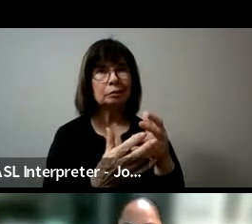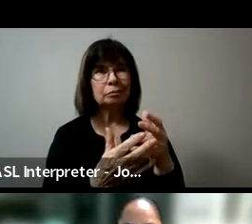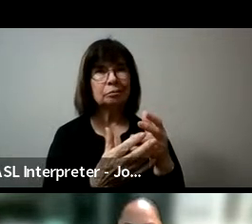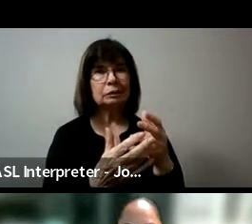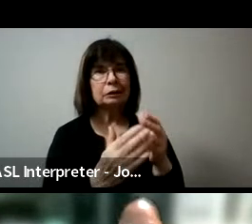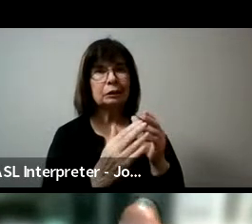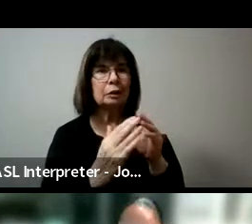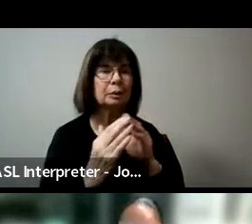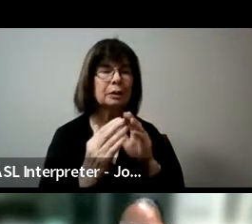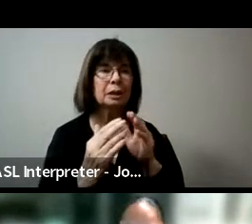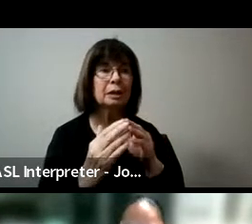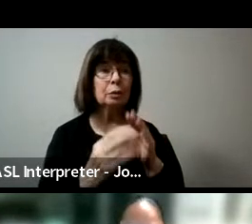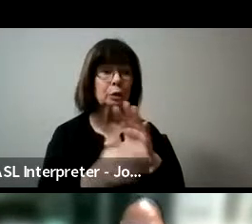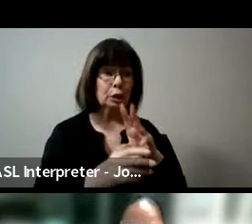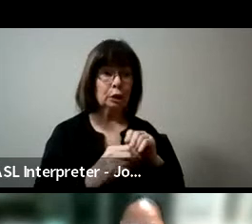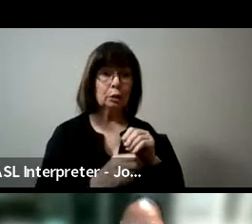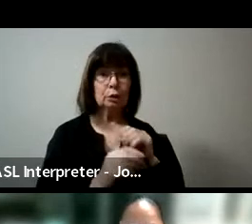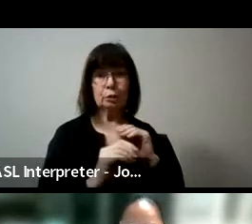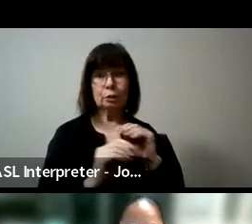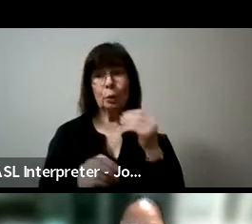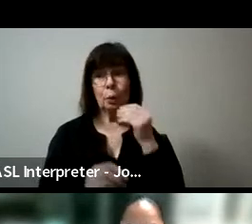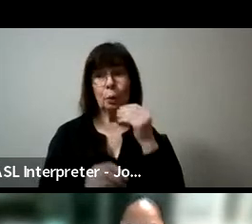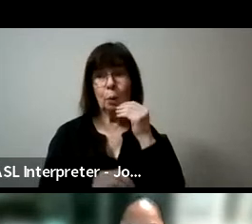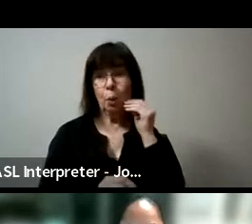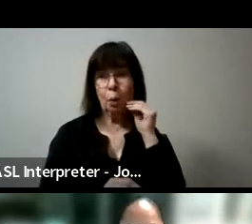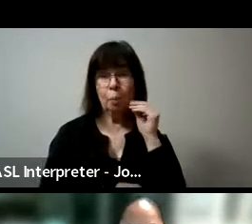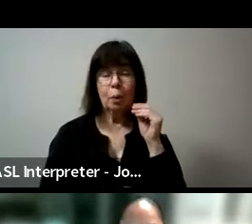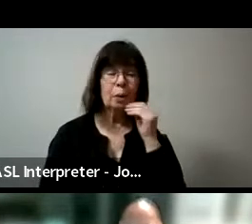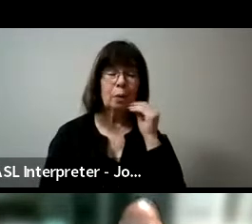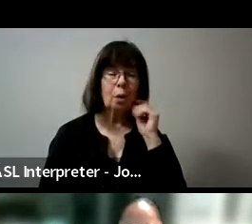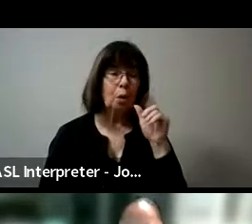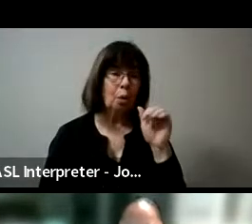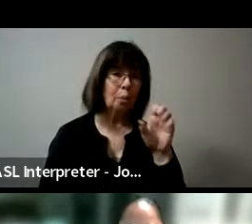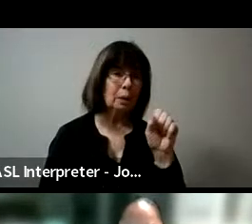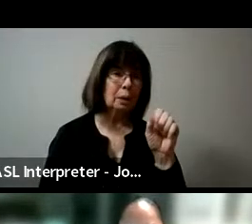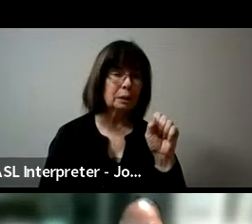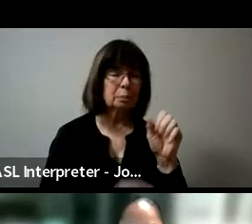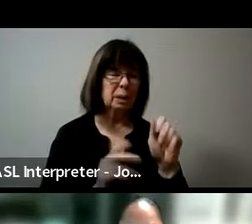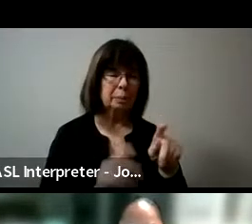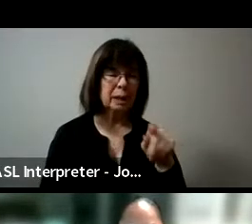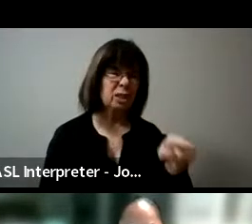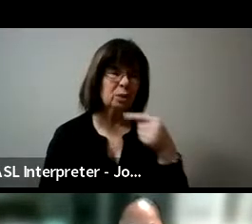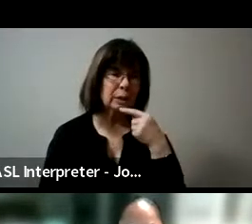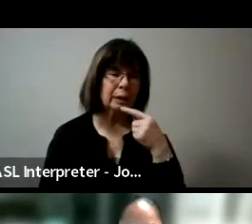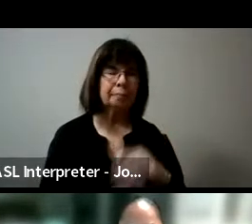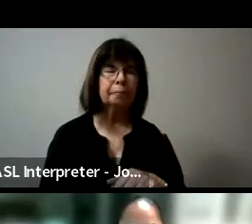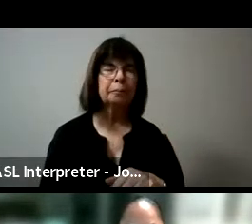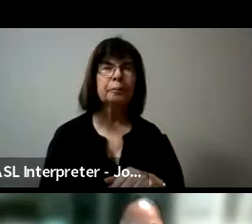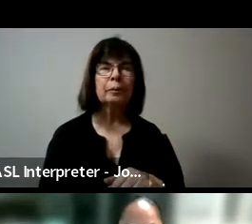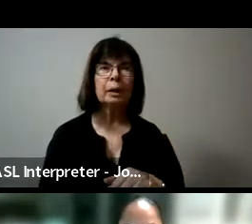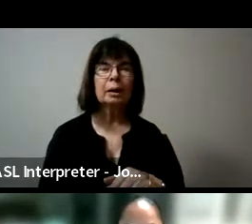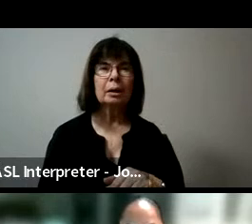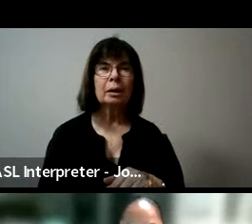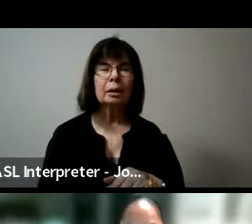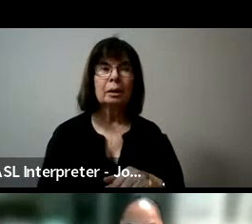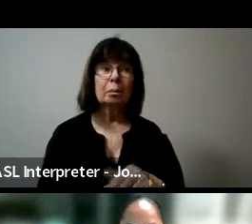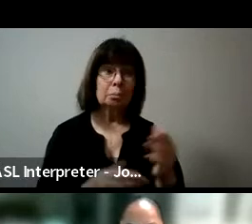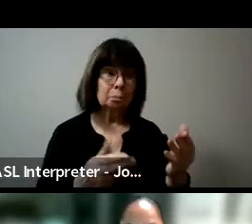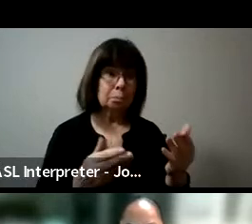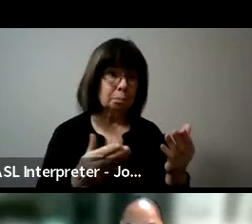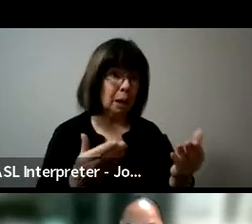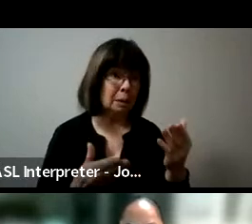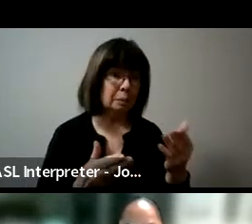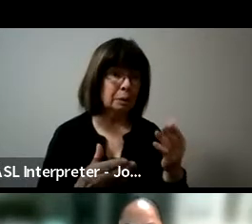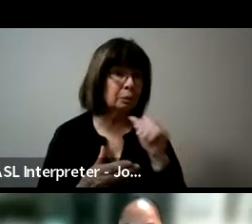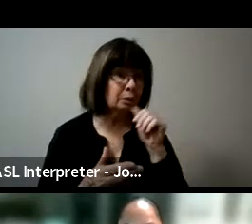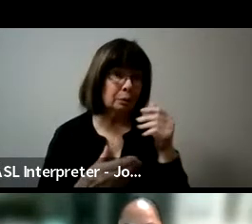includes obviously the homeless population, and as you mentioned, those people who will be possibly unhoused soon. And so that